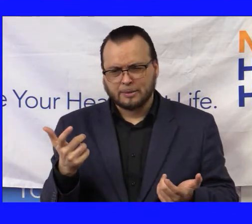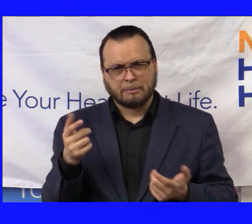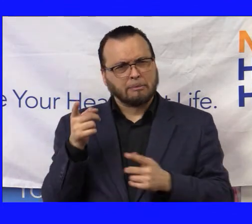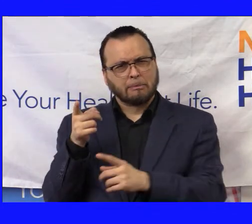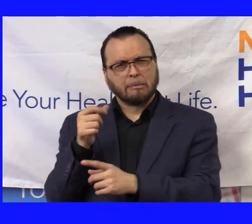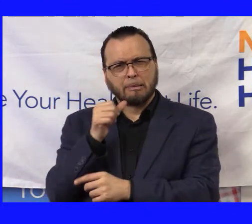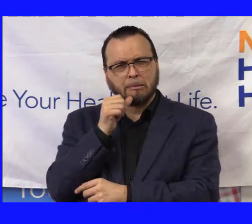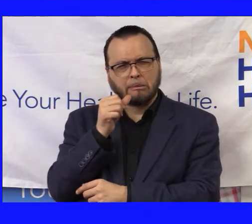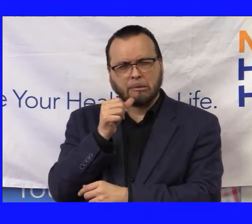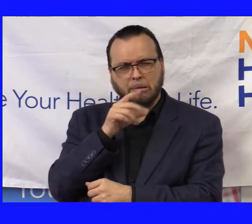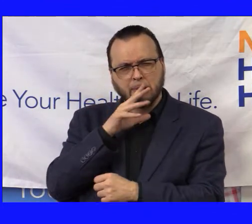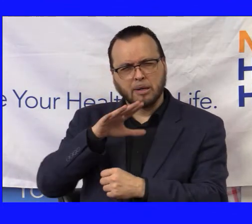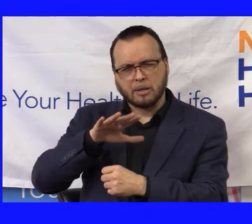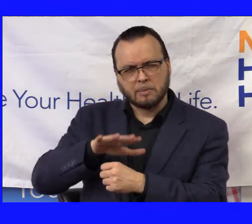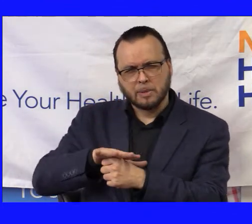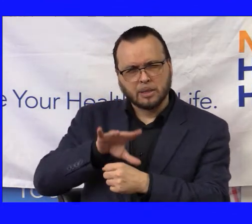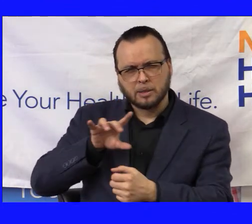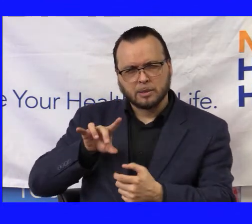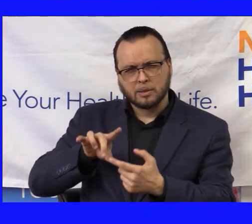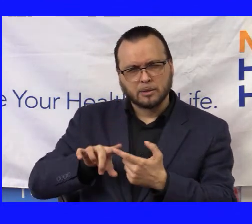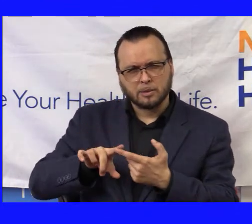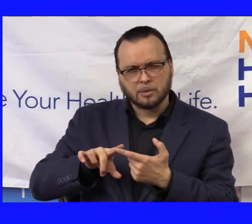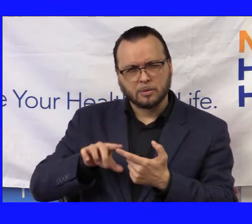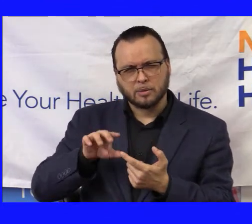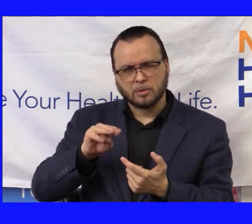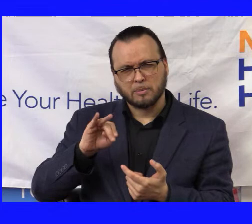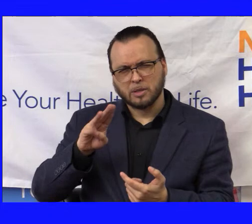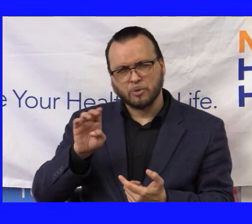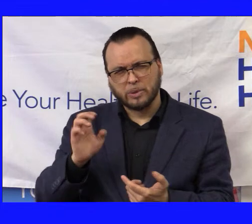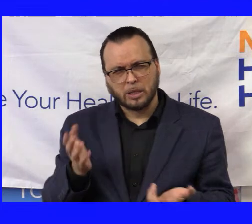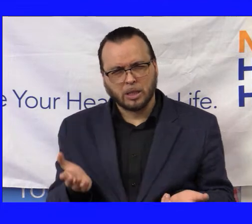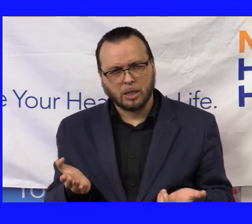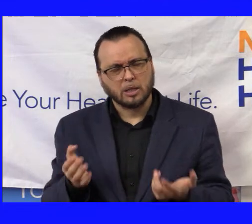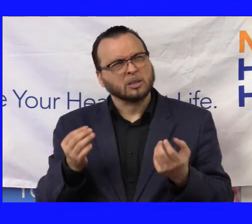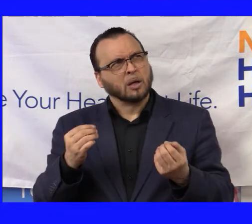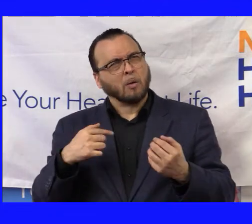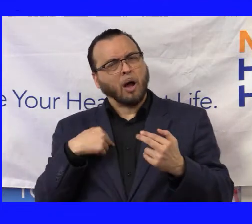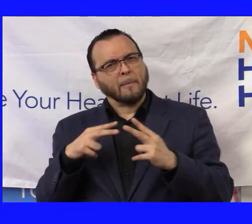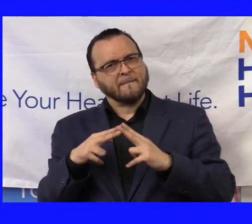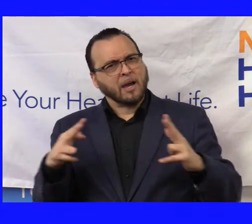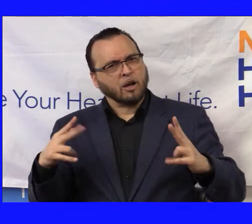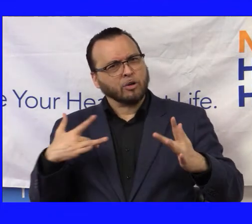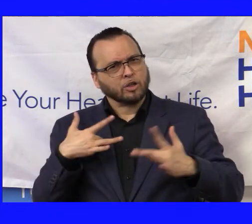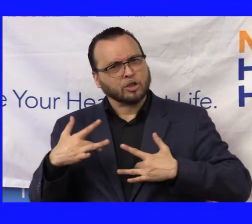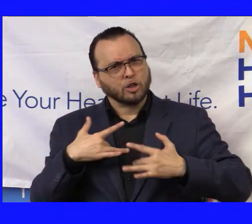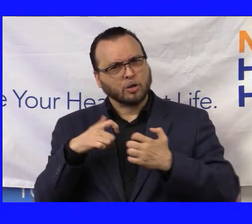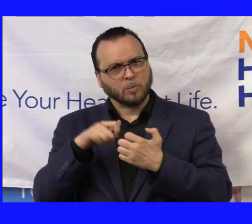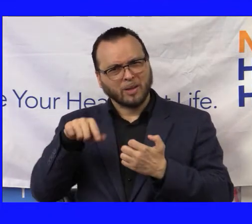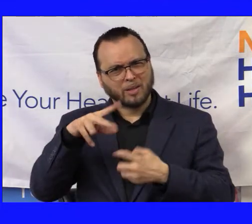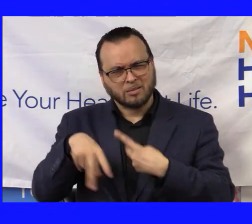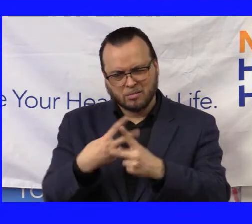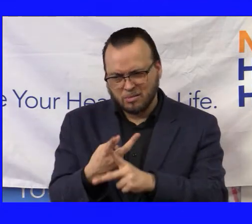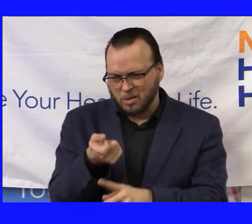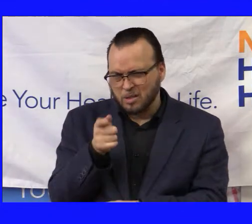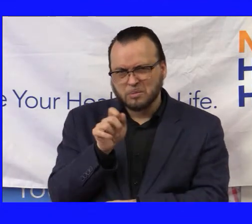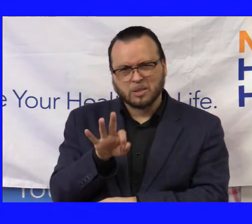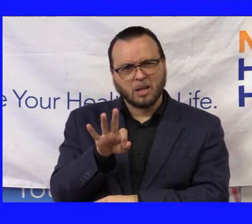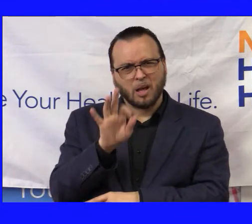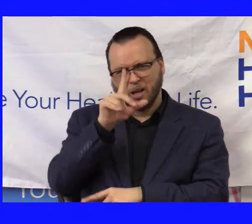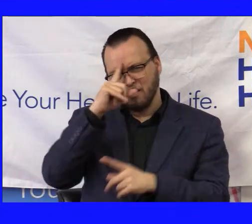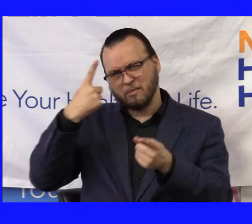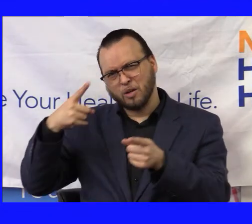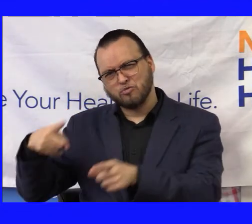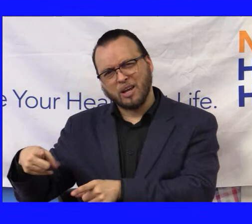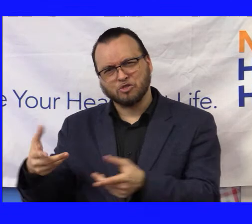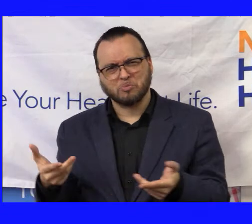are not committed to brand. So I'm very concerned with this type of arrangement.